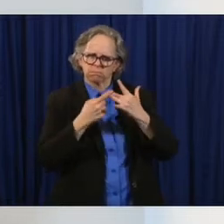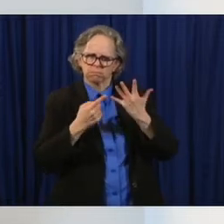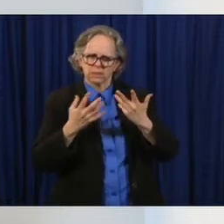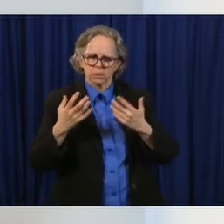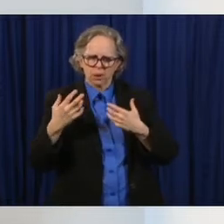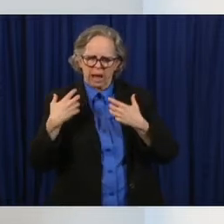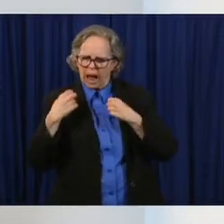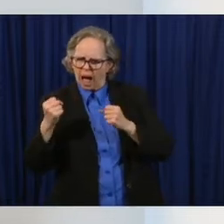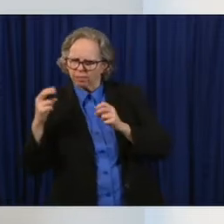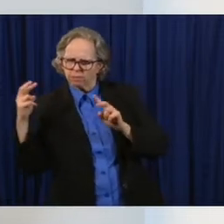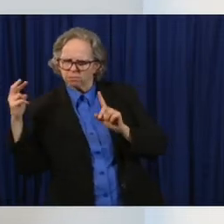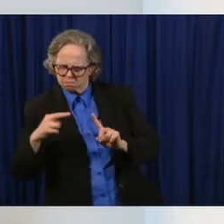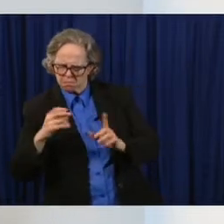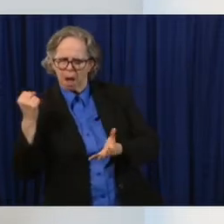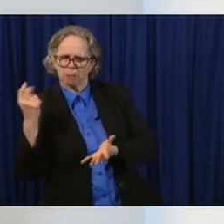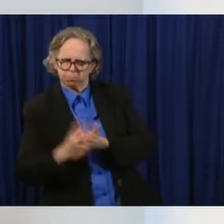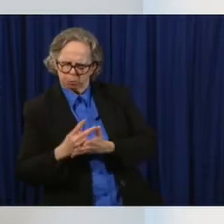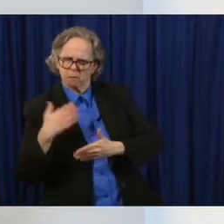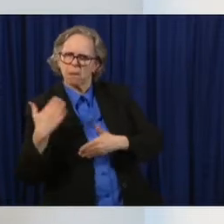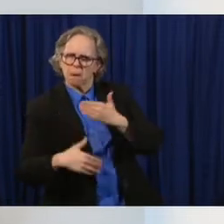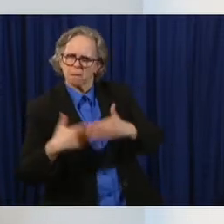they can be. There's